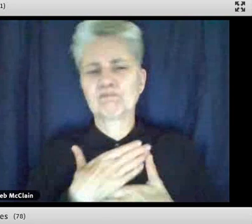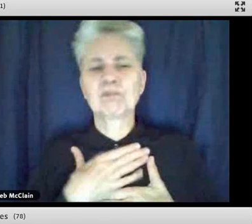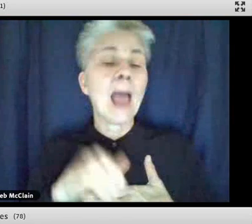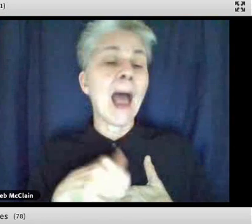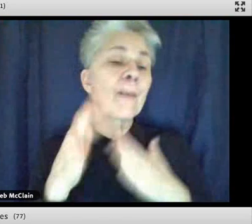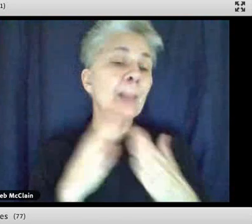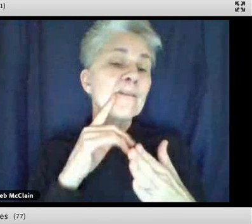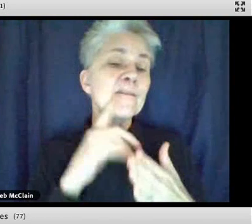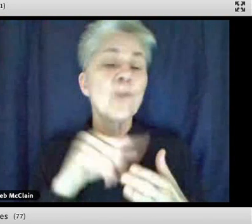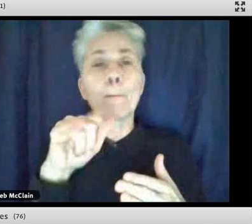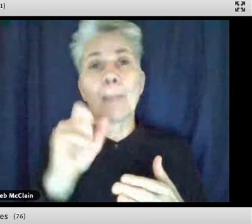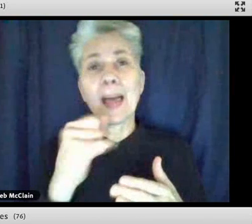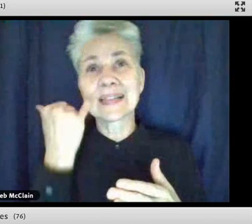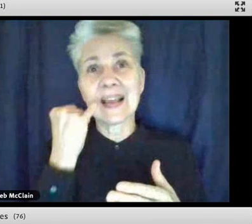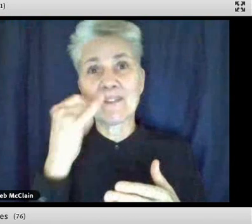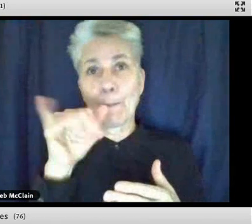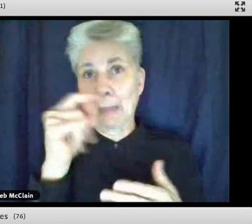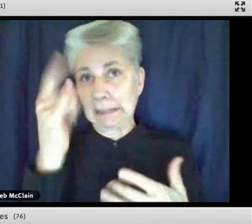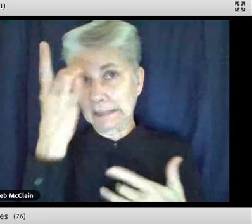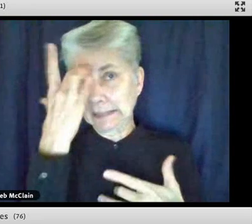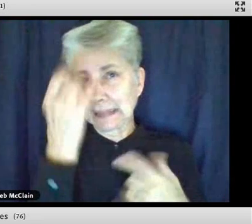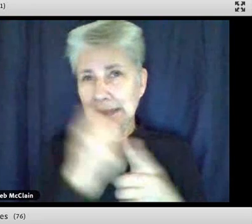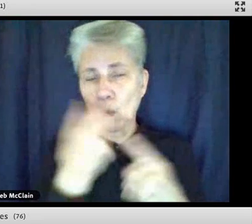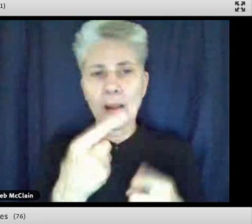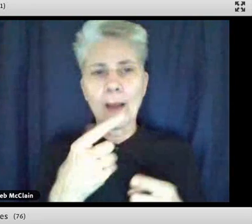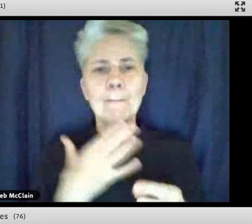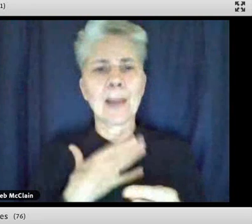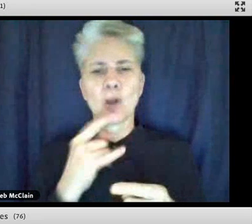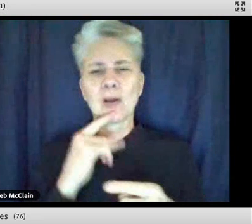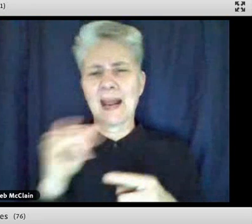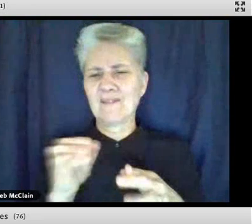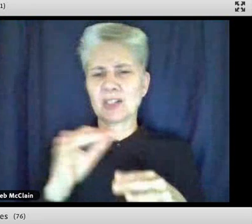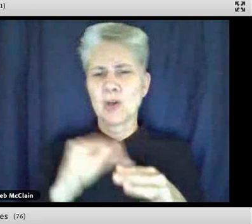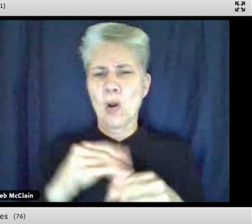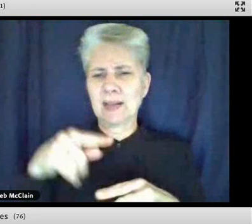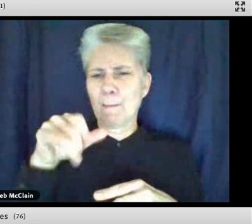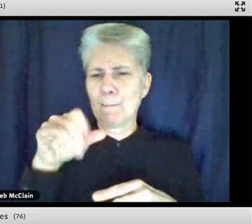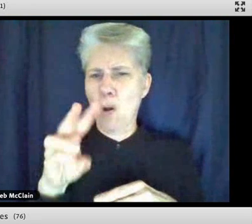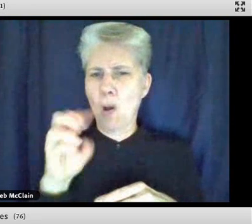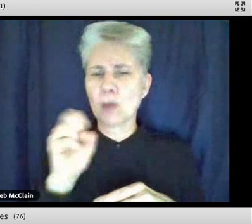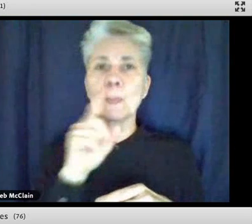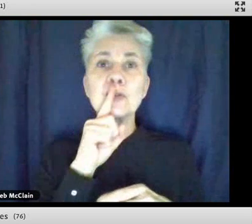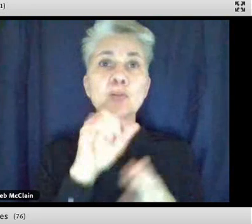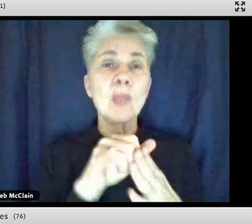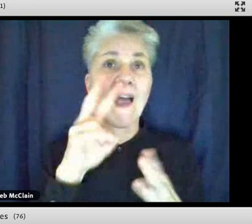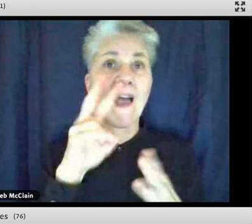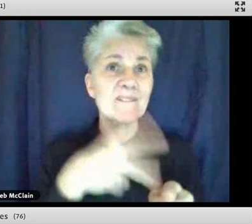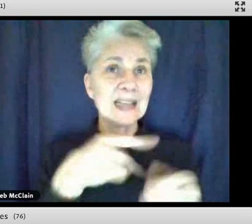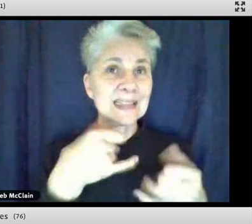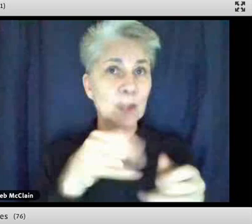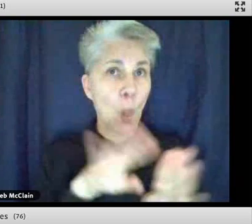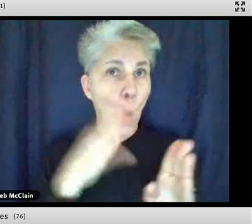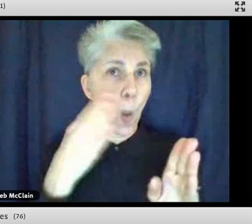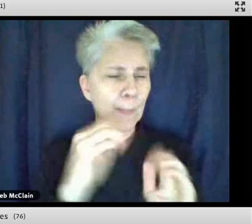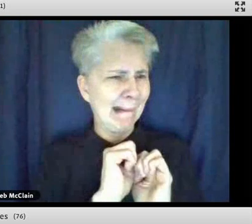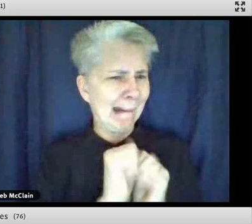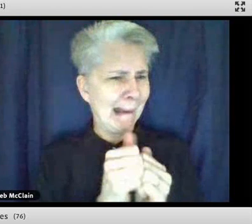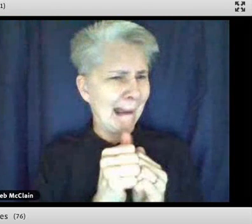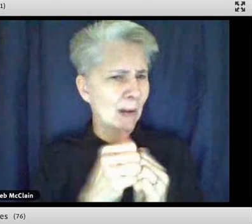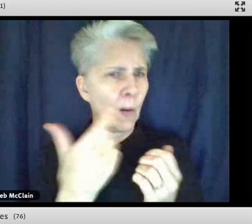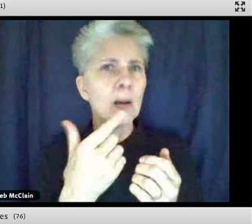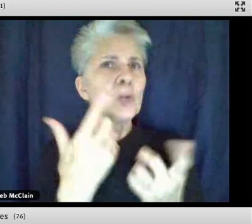plan for your pets if your pet gets sick. My dog had an infection on his paw, so make sure your vet's still going to be open. What's